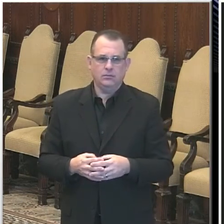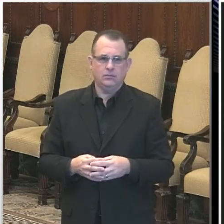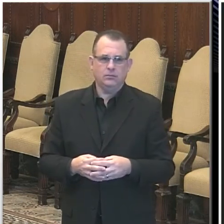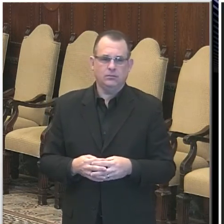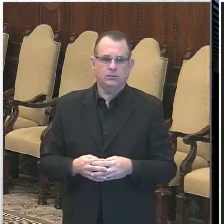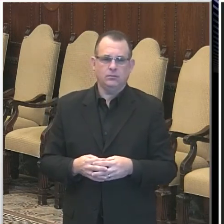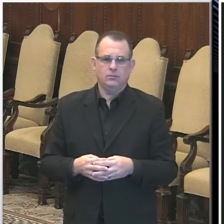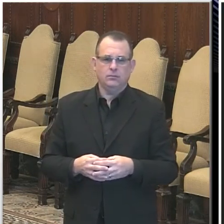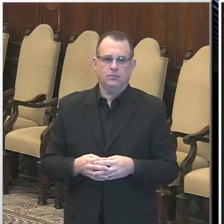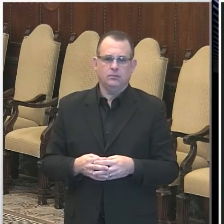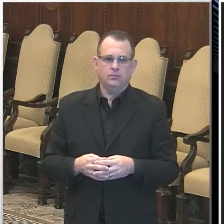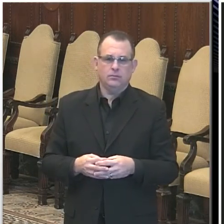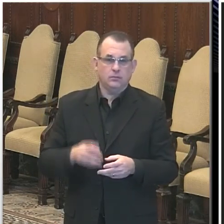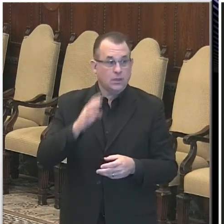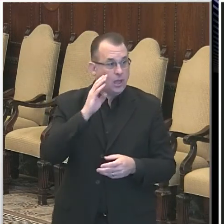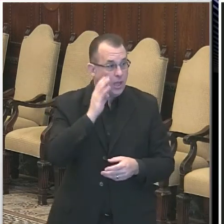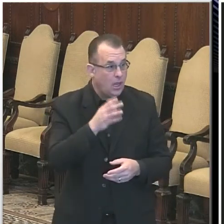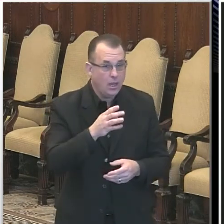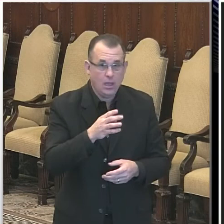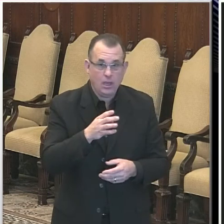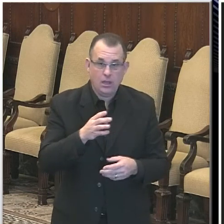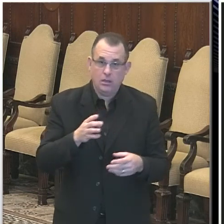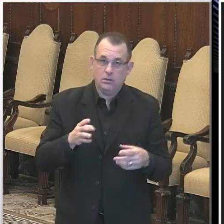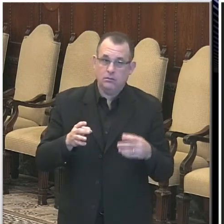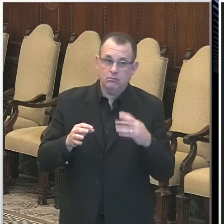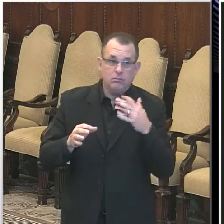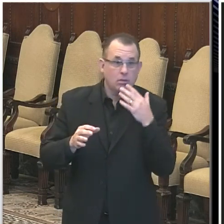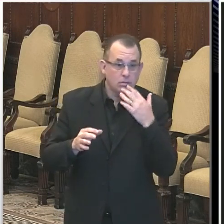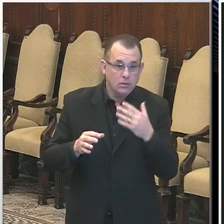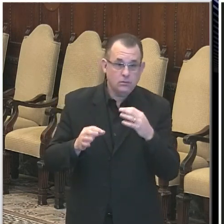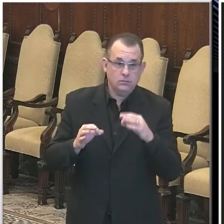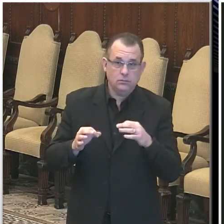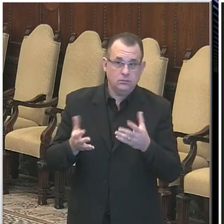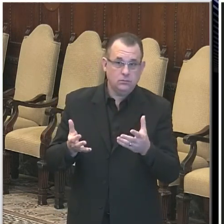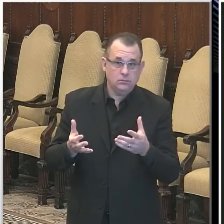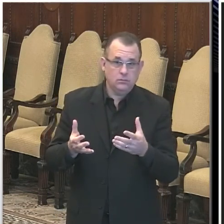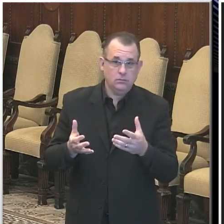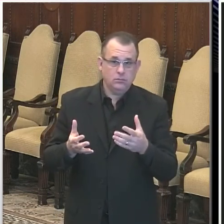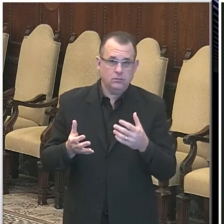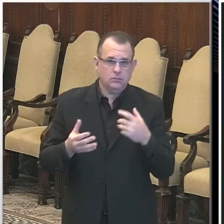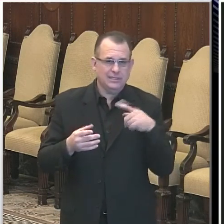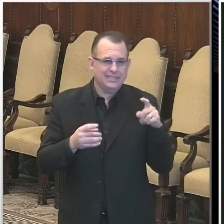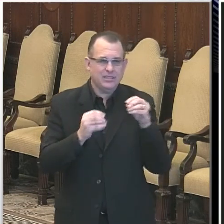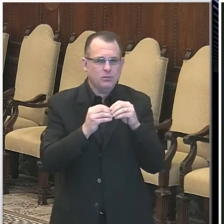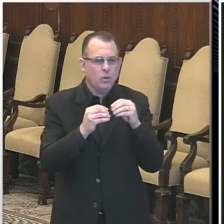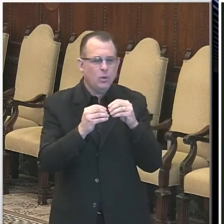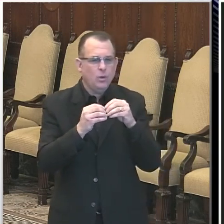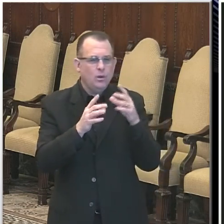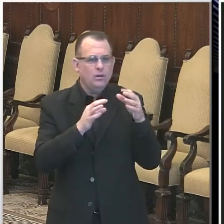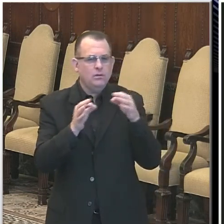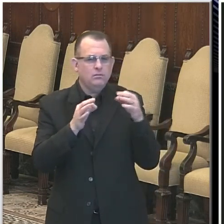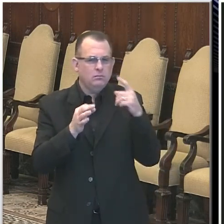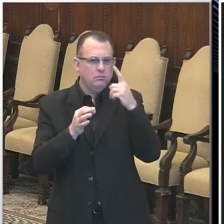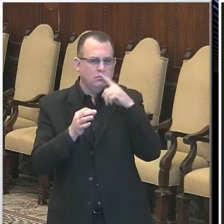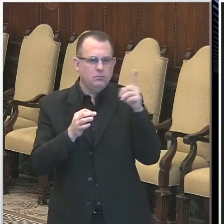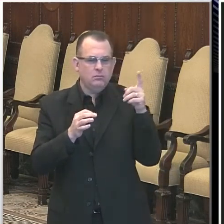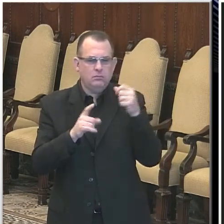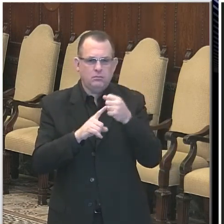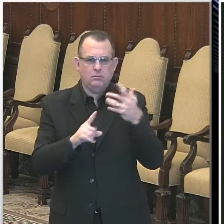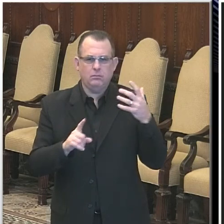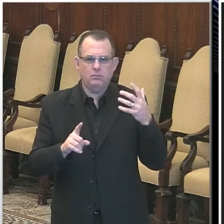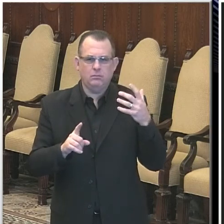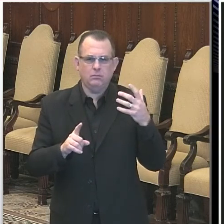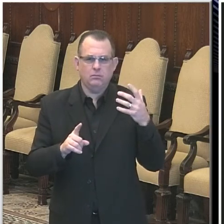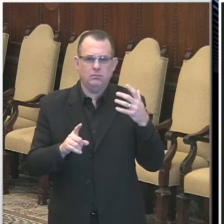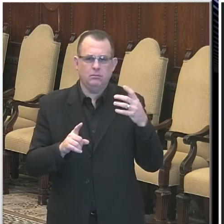Hey, what's going on, everybody? Thank you, Kelly. So can we get a little more insight on how things will work at the Leocore Center? Is